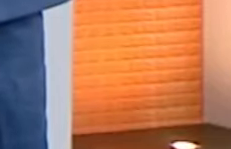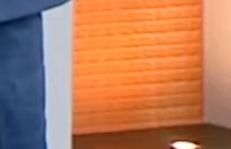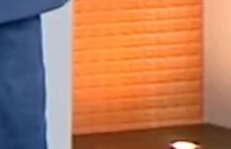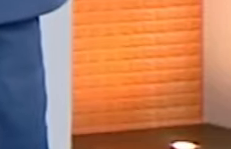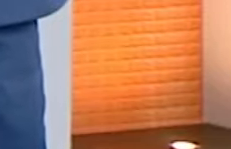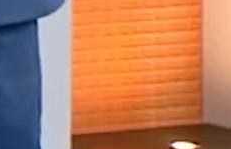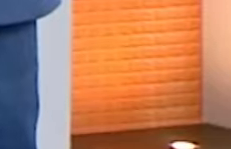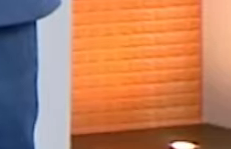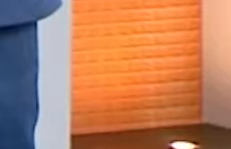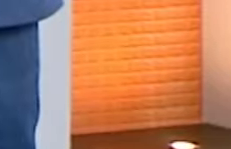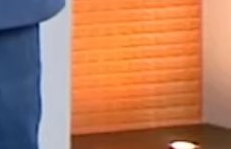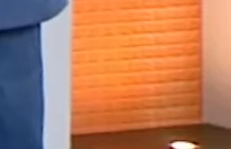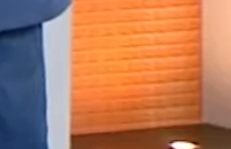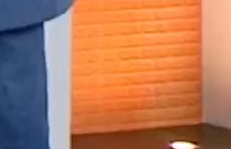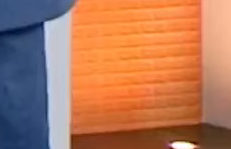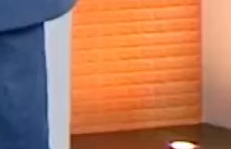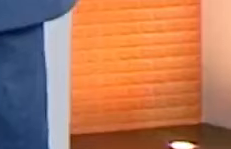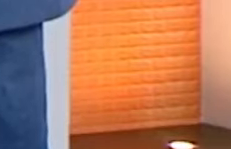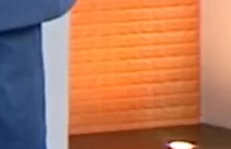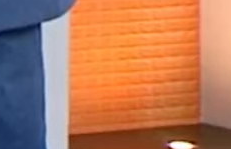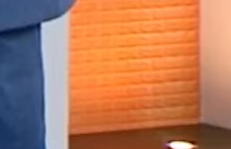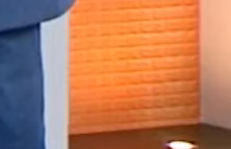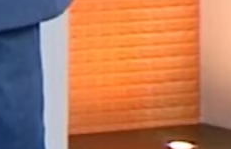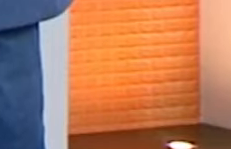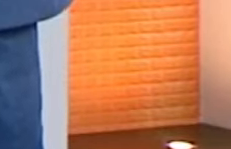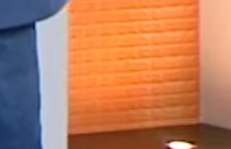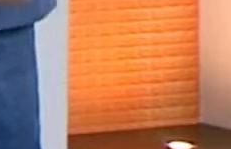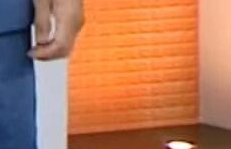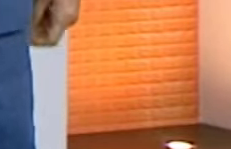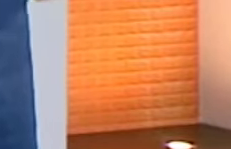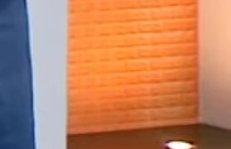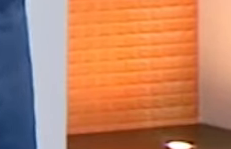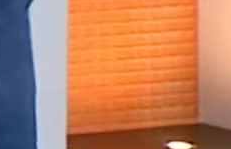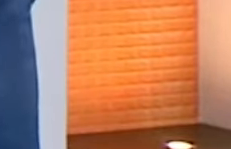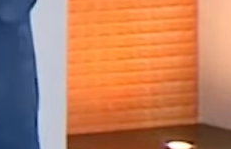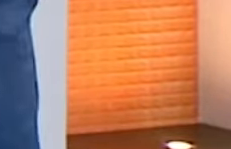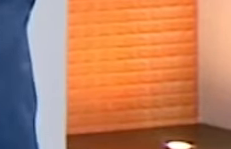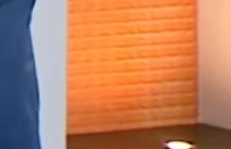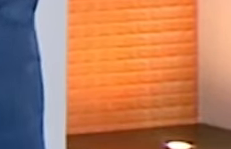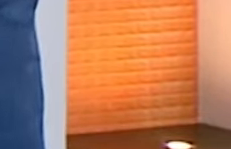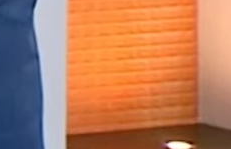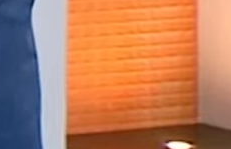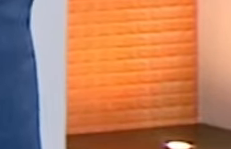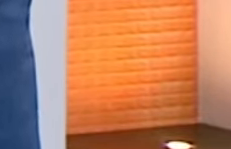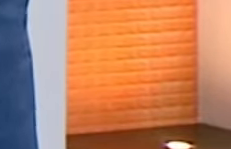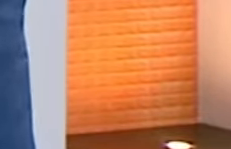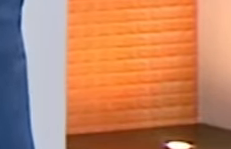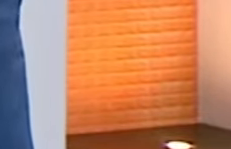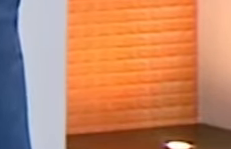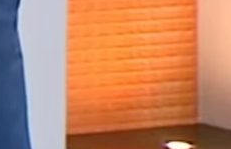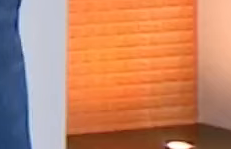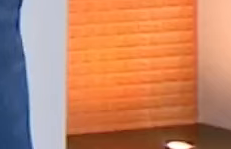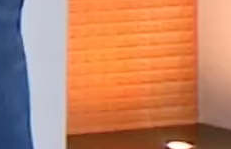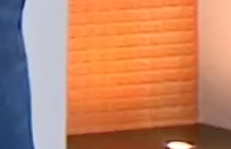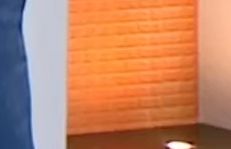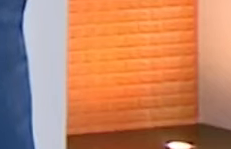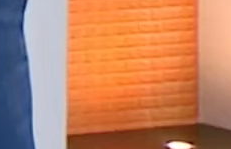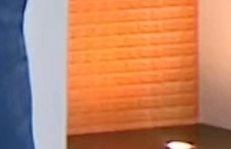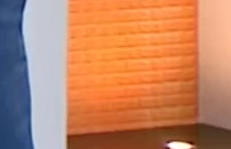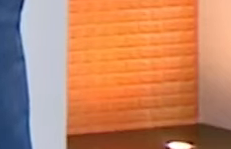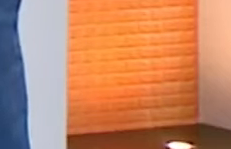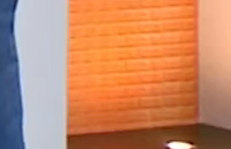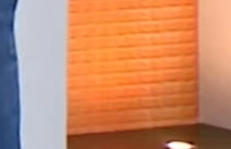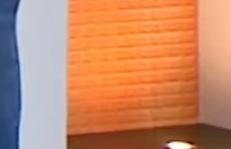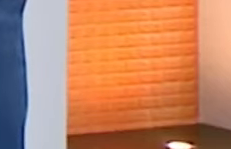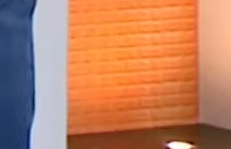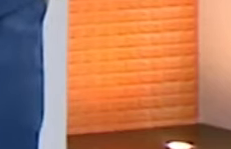Igan, mauna ka sa mga balita. Mag-subscribe sa GMA Integrated News sa YouTube. Sa mga kapuso abroad, subaybayan nyo kami sa GMA